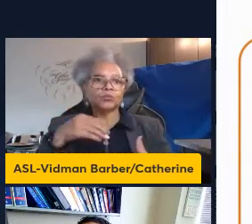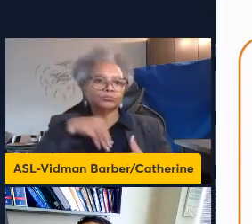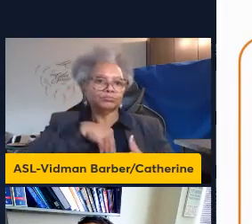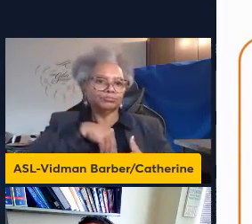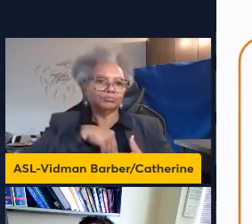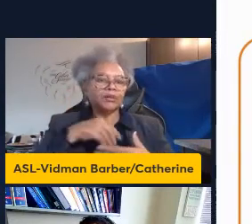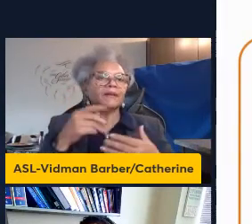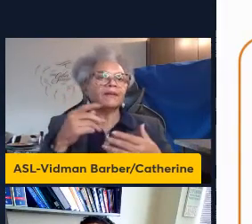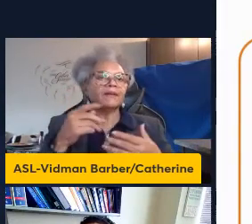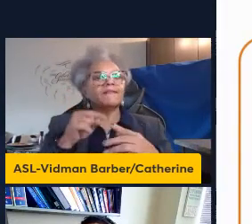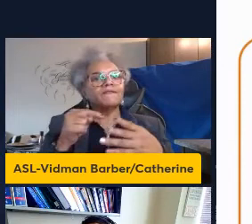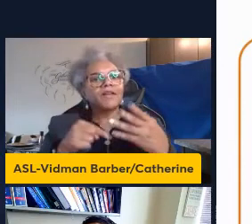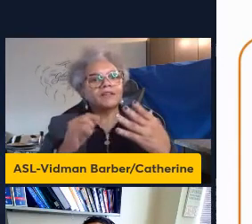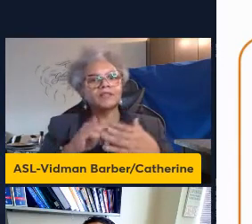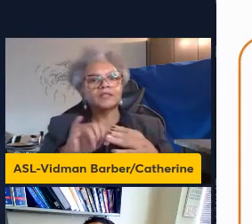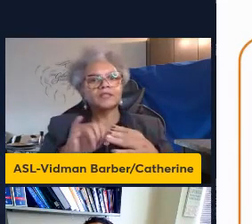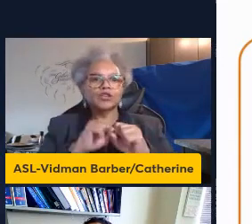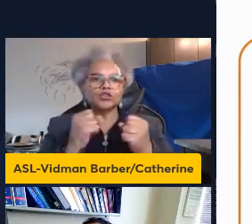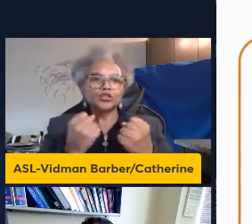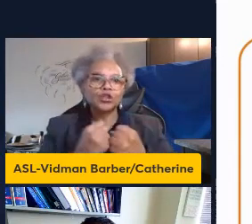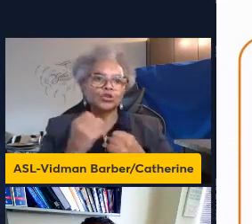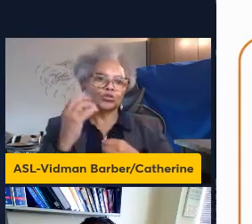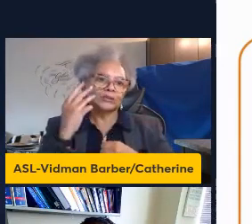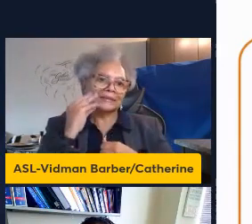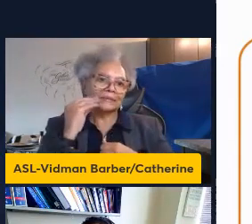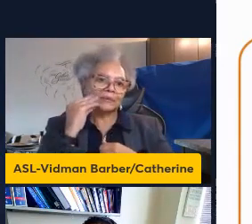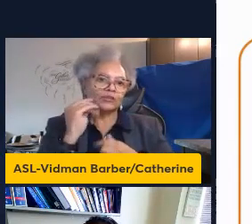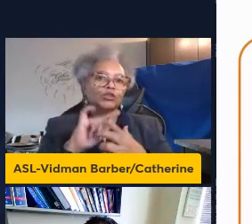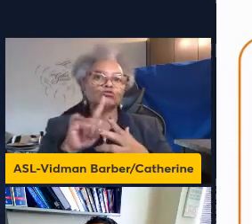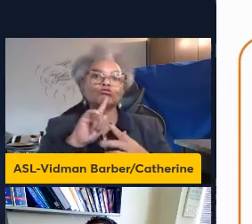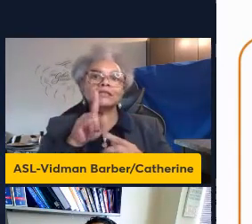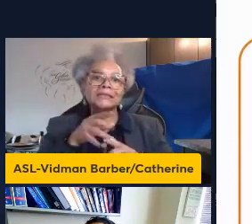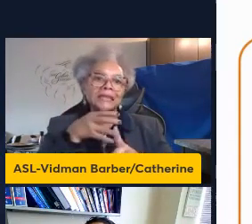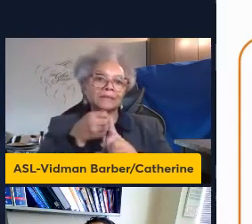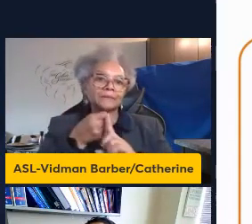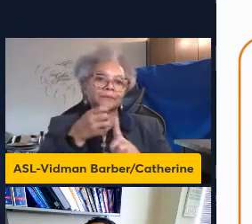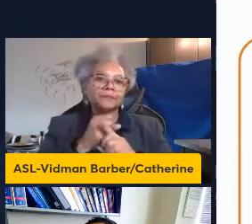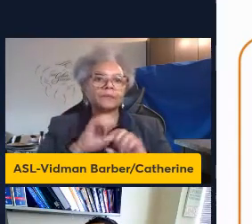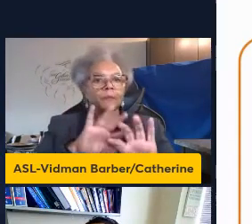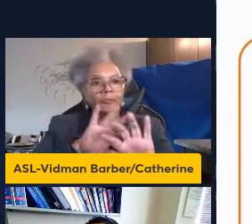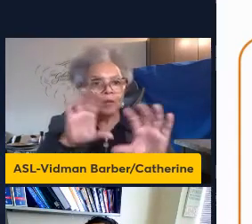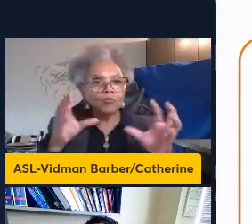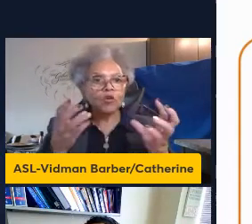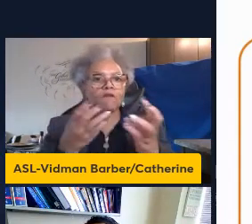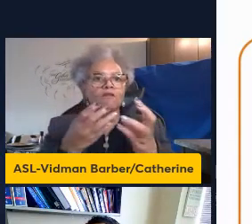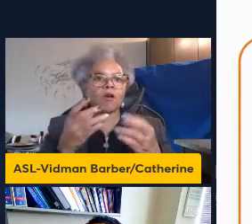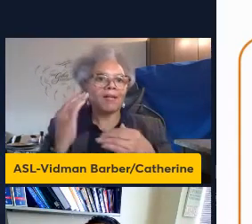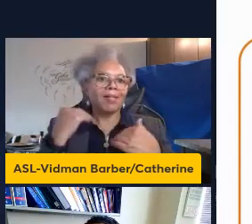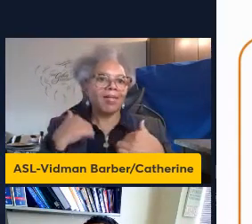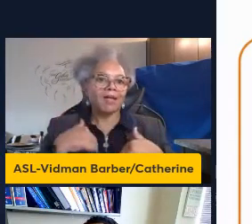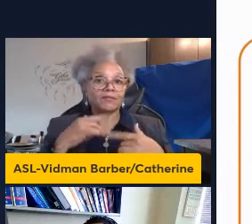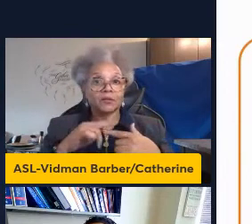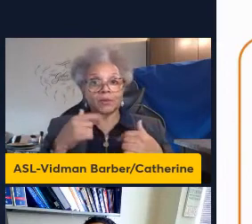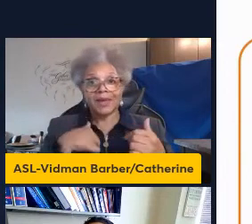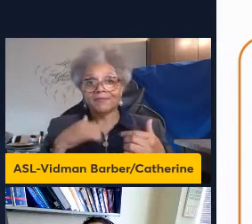these social experiences really impact the overall health. And so we have this space of these health